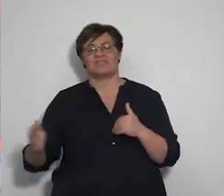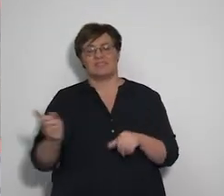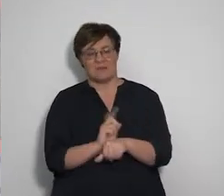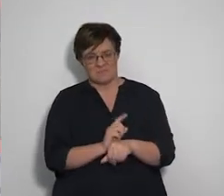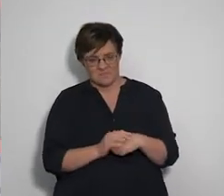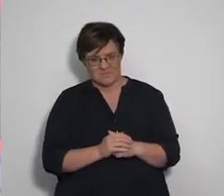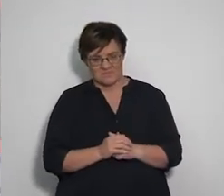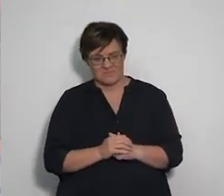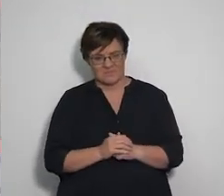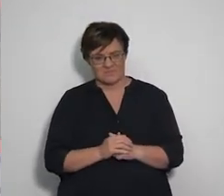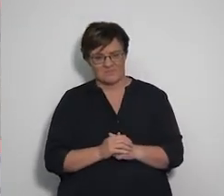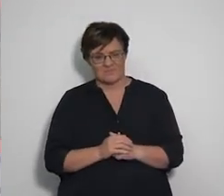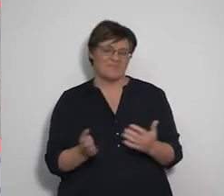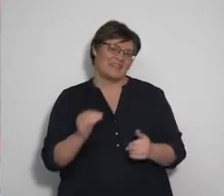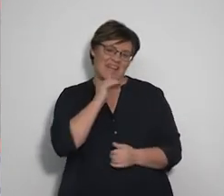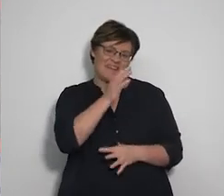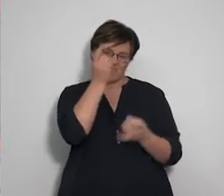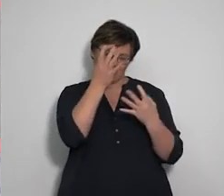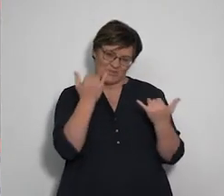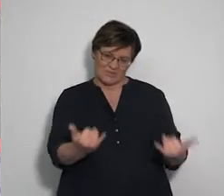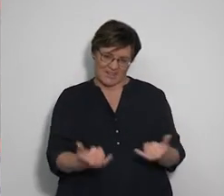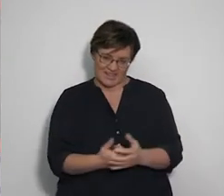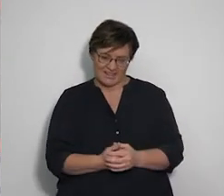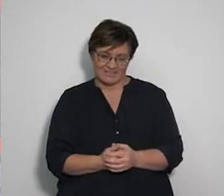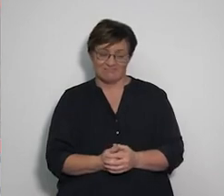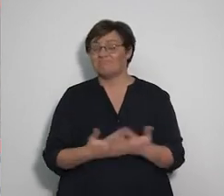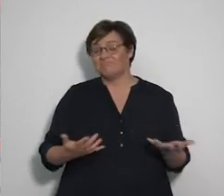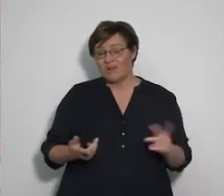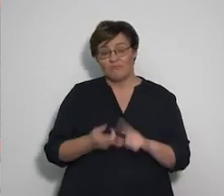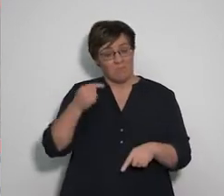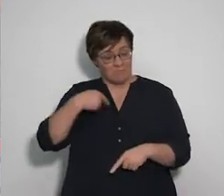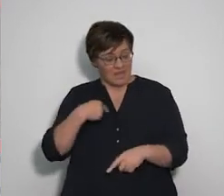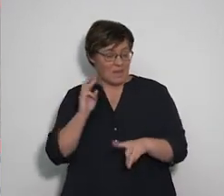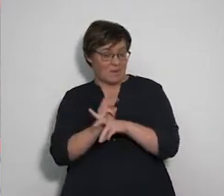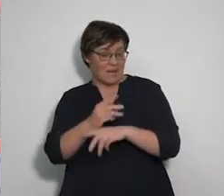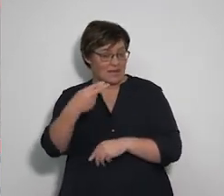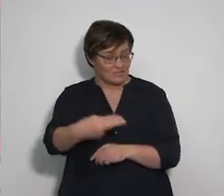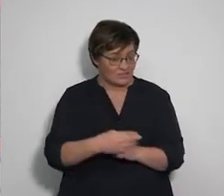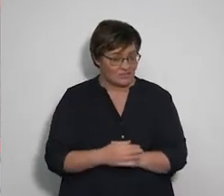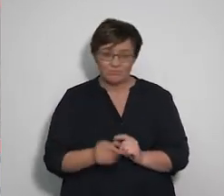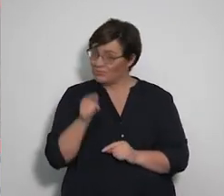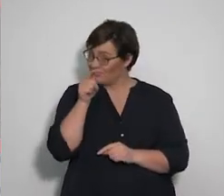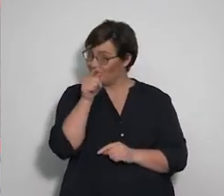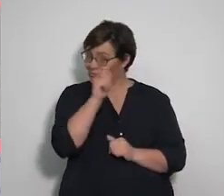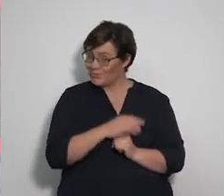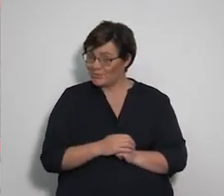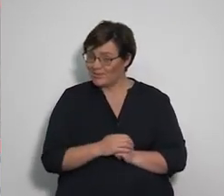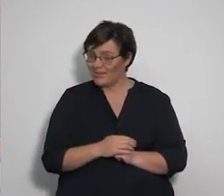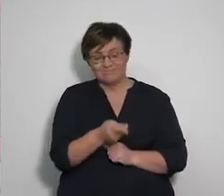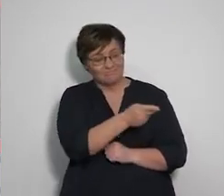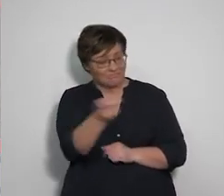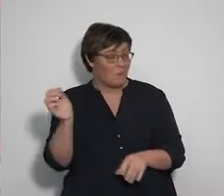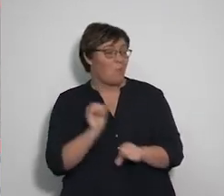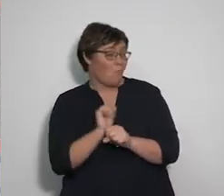change over time. But that's enough information for today. So from me, Mama H, to